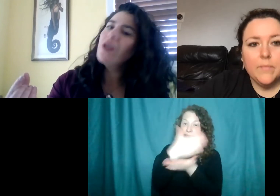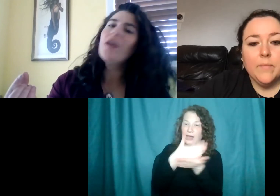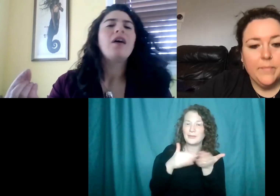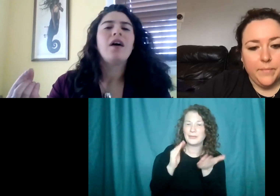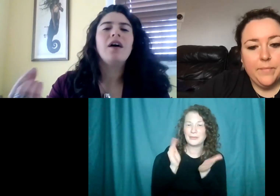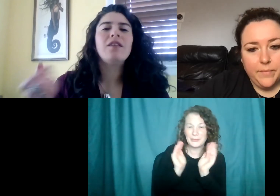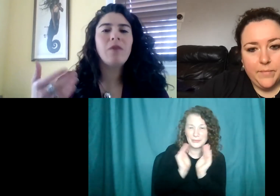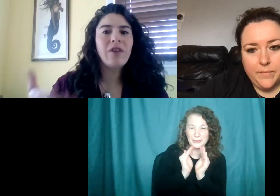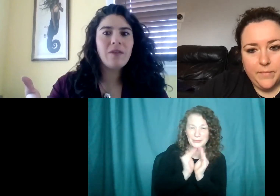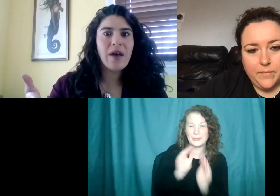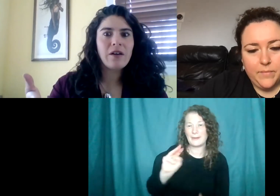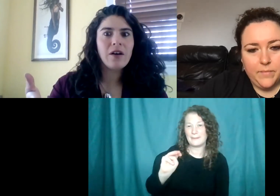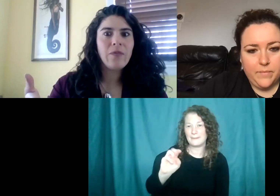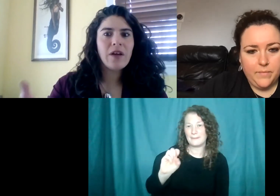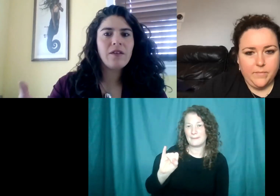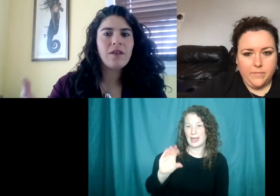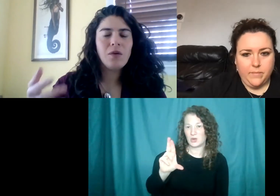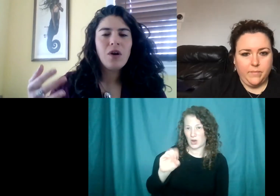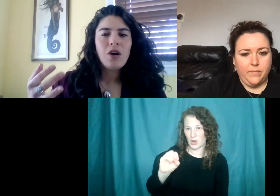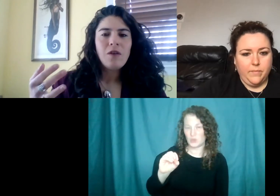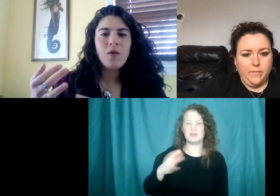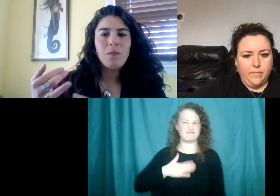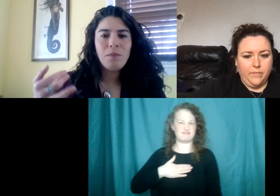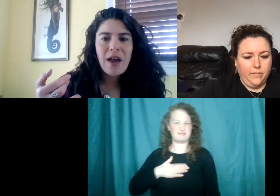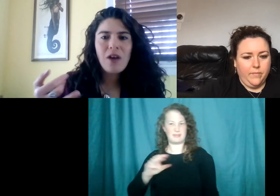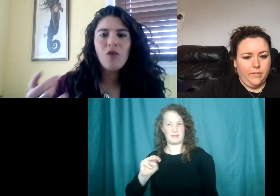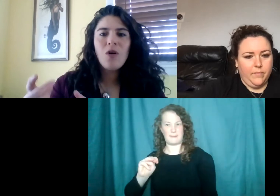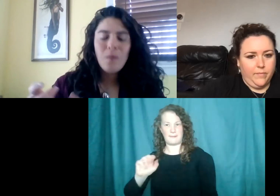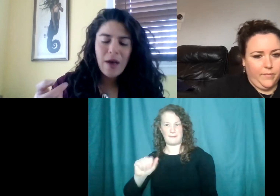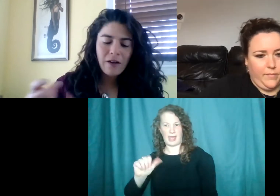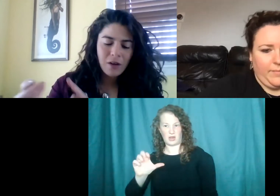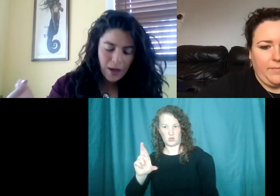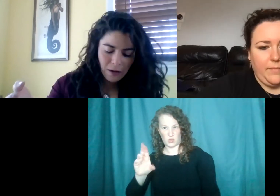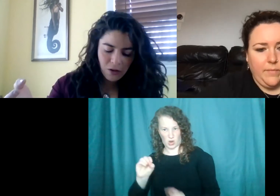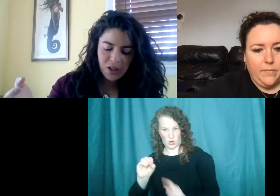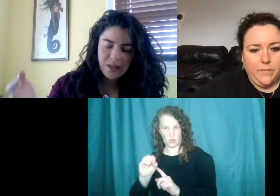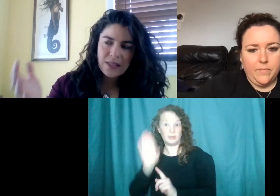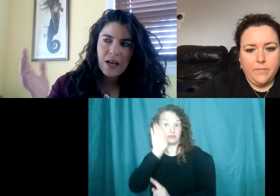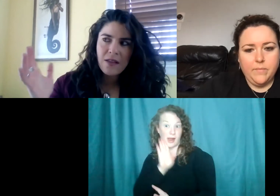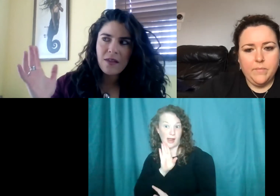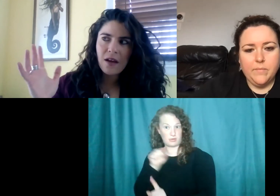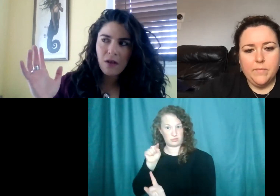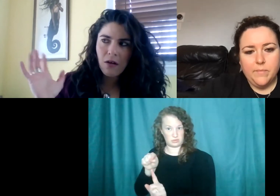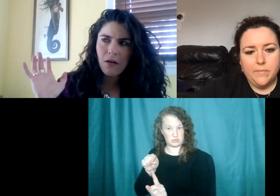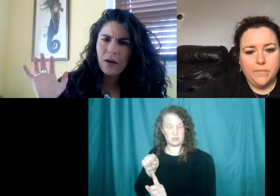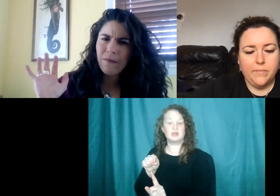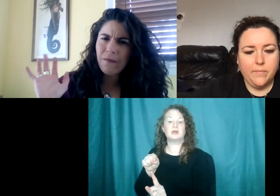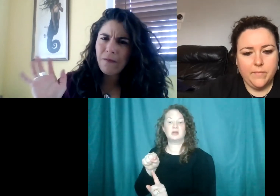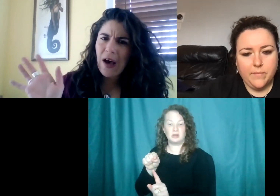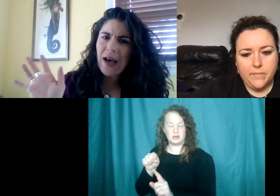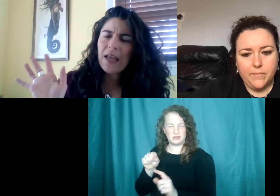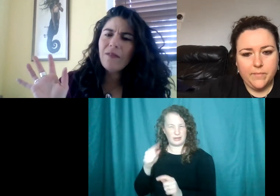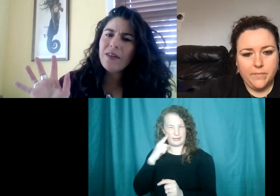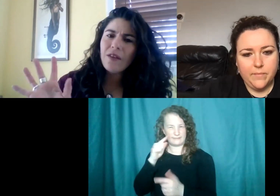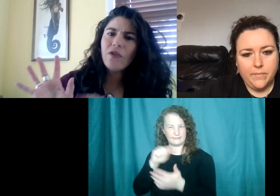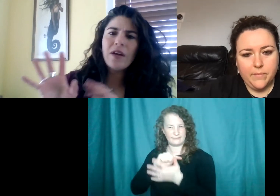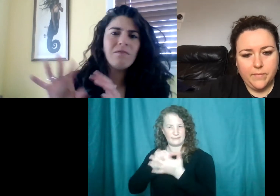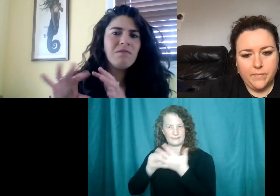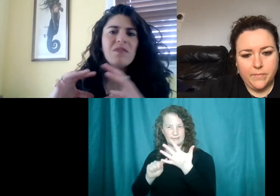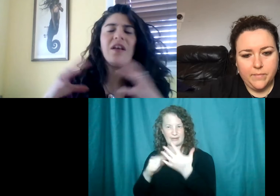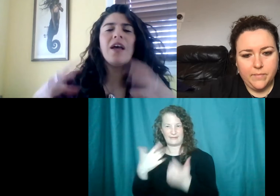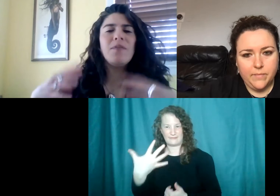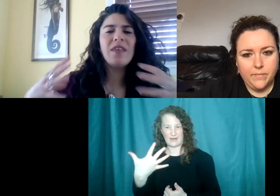small. Some of it is macro. And so for brown macroalgae, there are 5